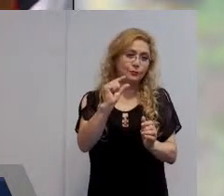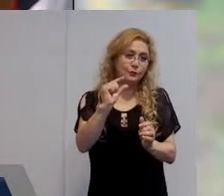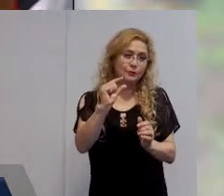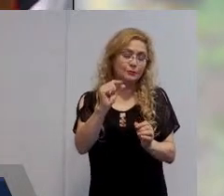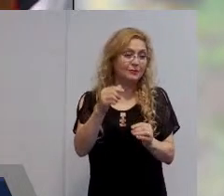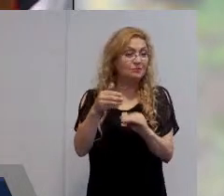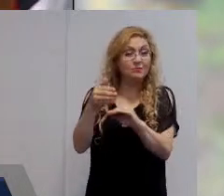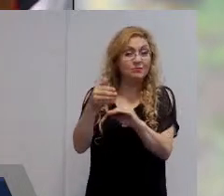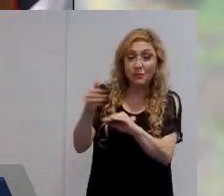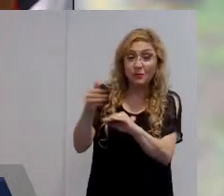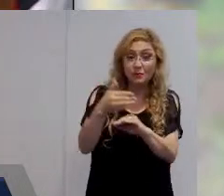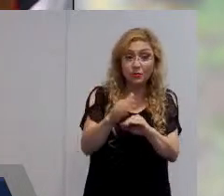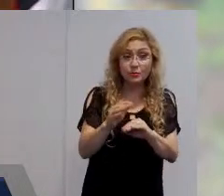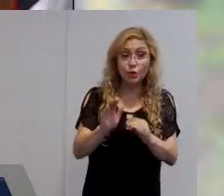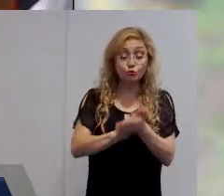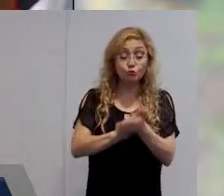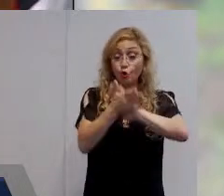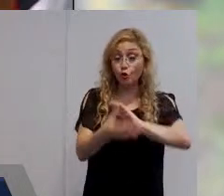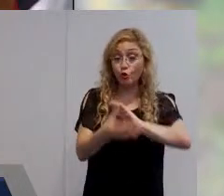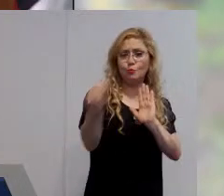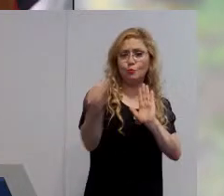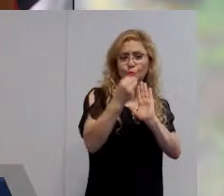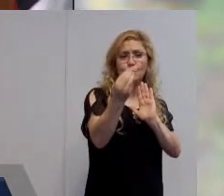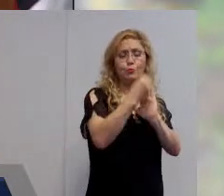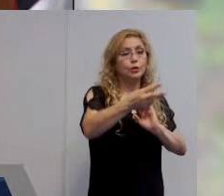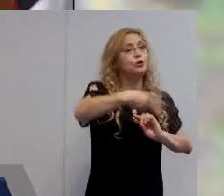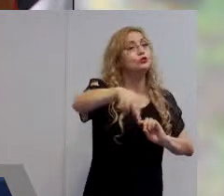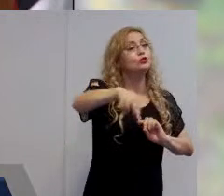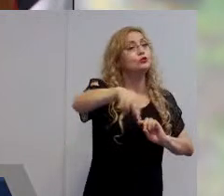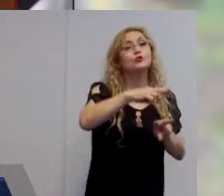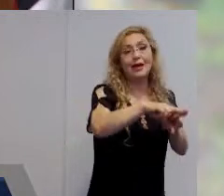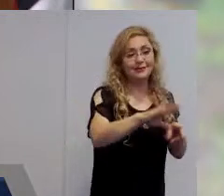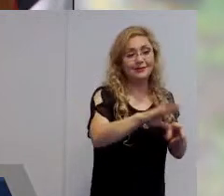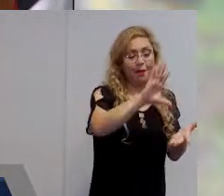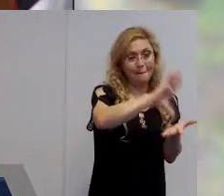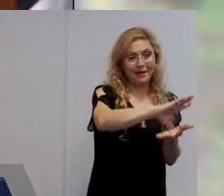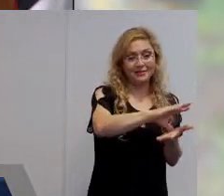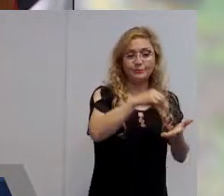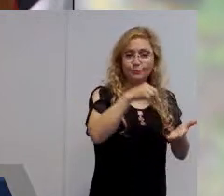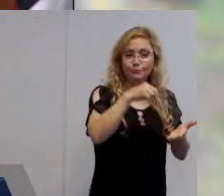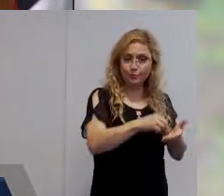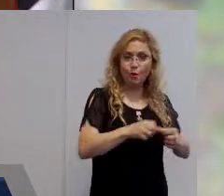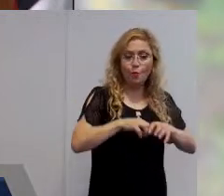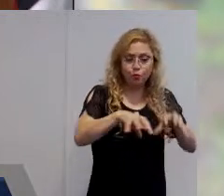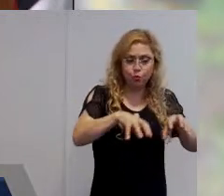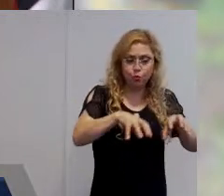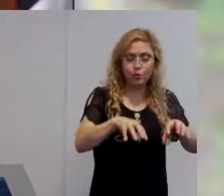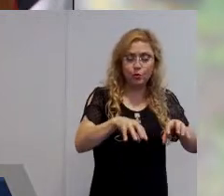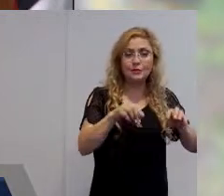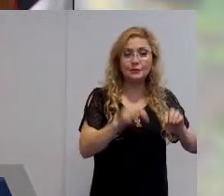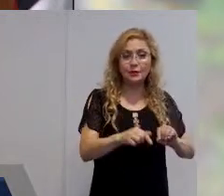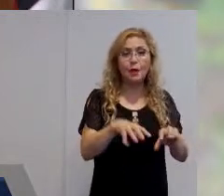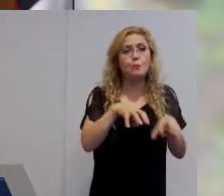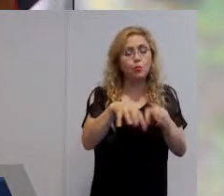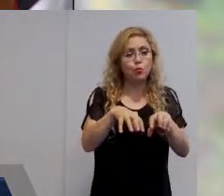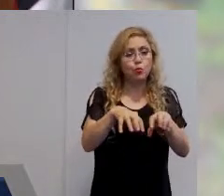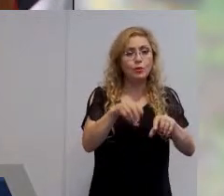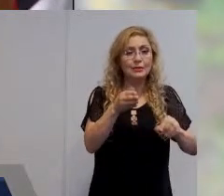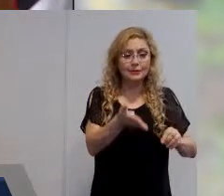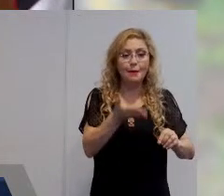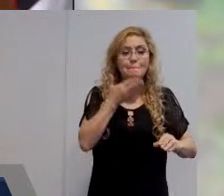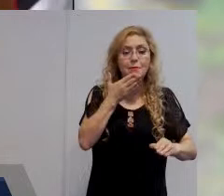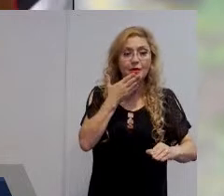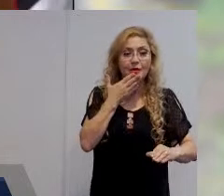some weaknesses, but the rest, all of the inputs are all produced in our country. We produce the inputs.